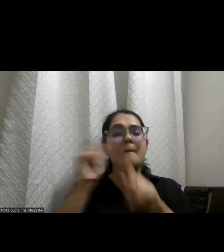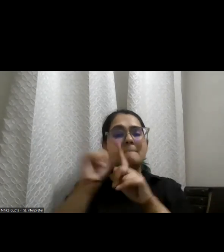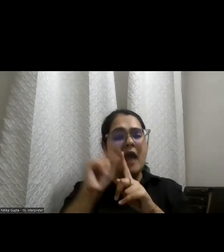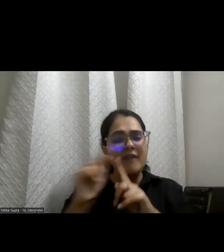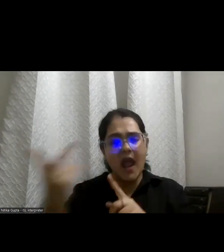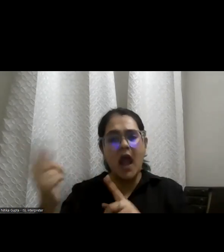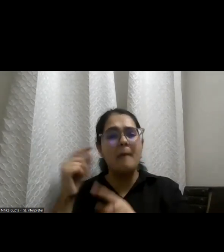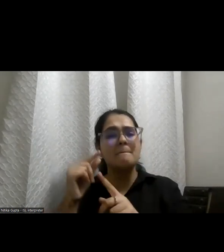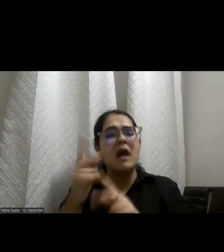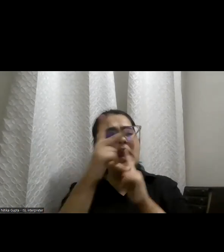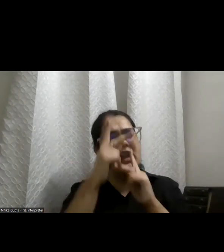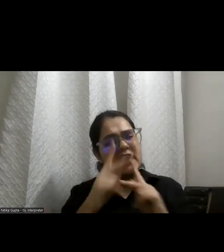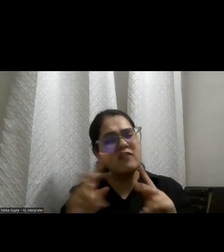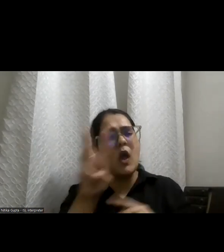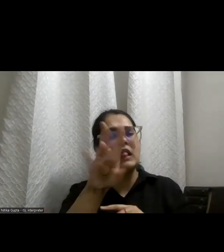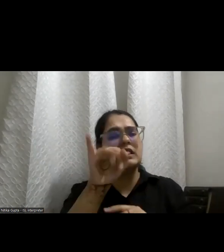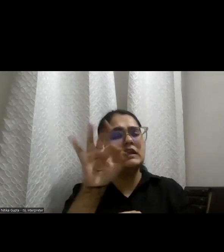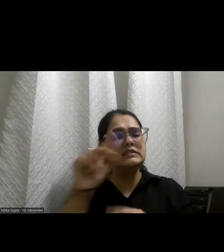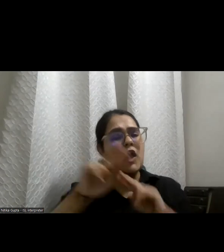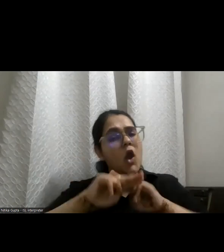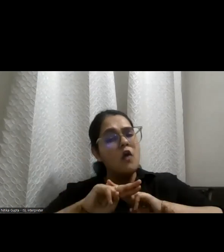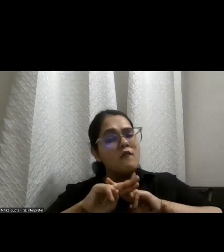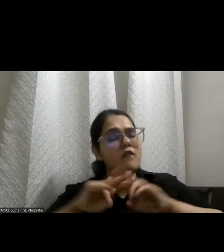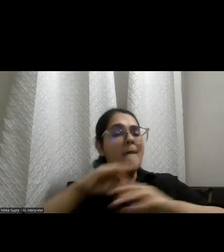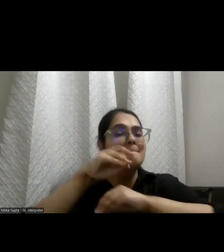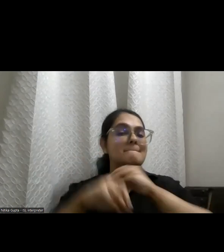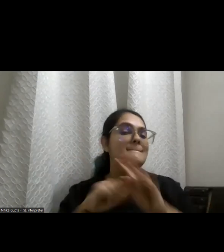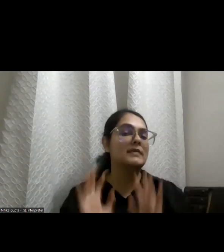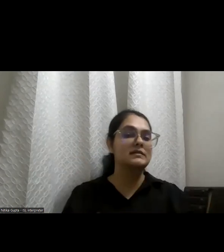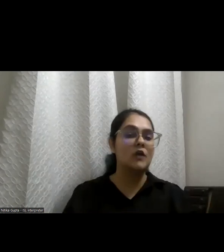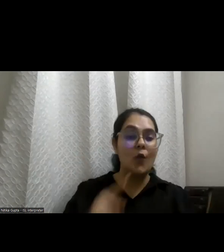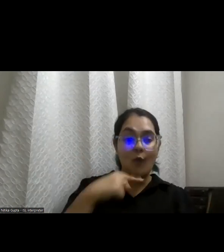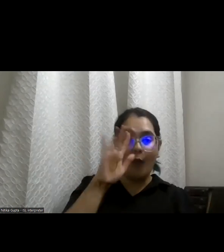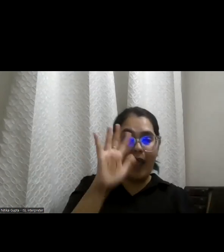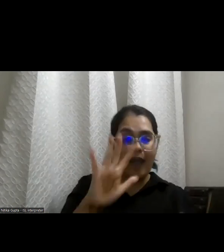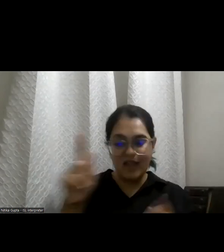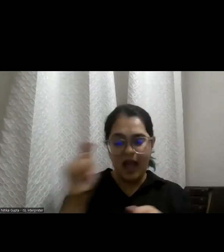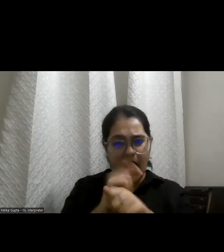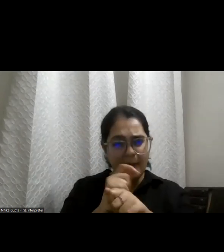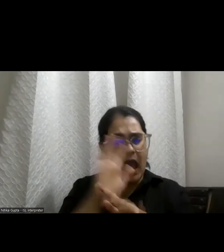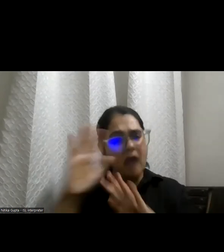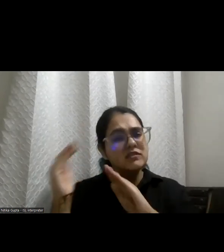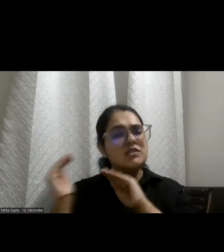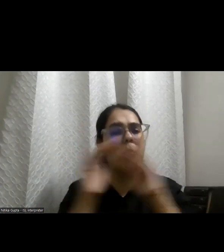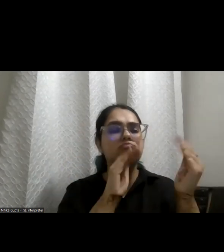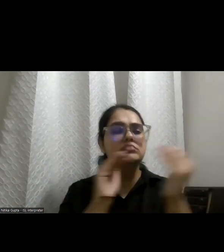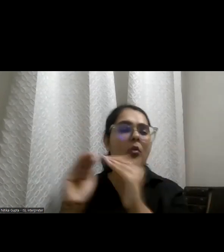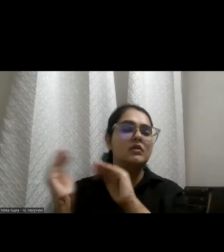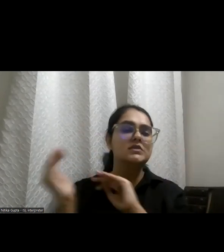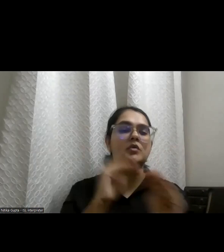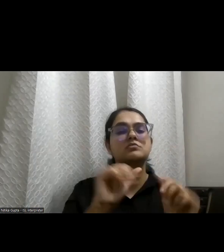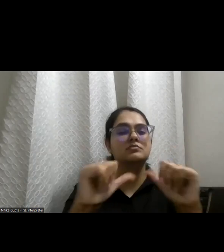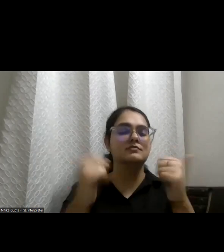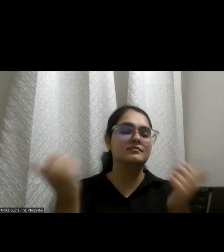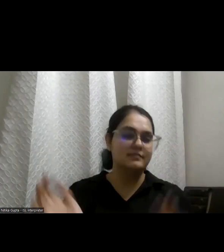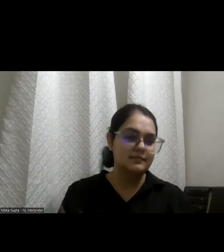So all 360 degree, all players of the ecosystem, everybody has supported to achieve this one.